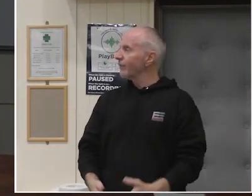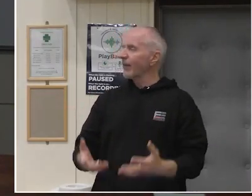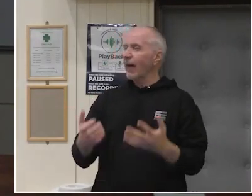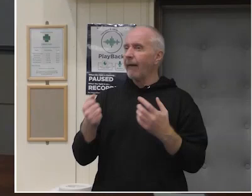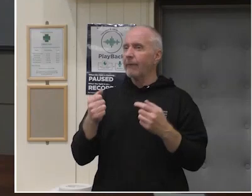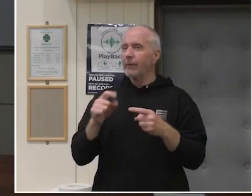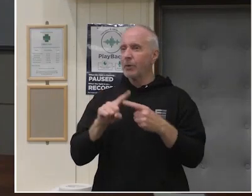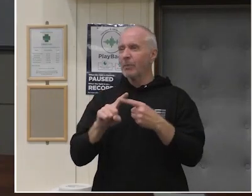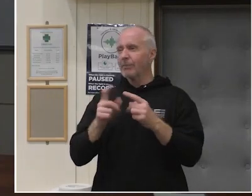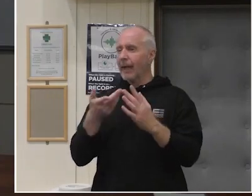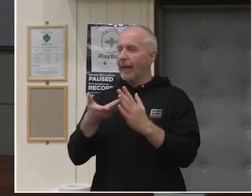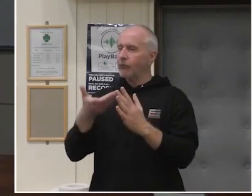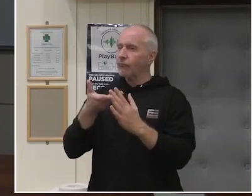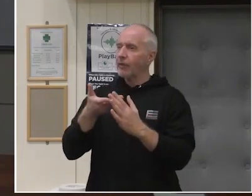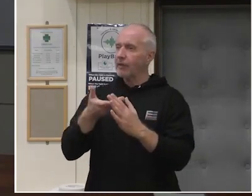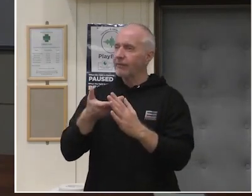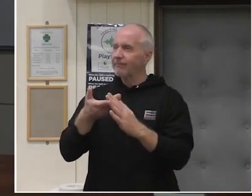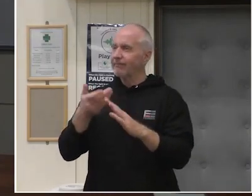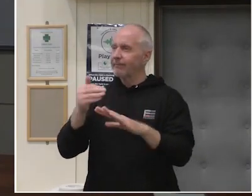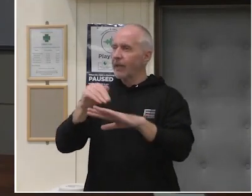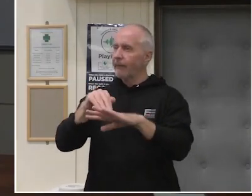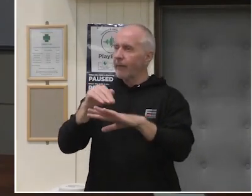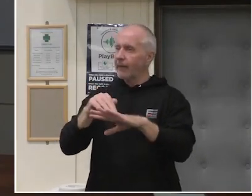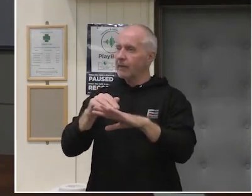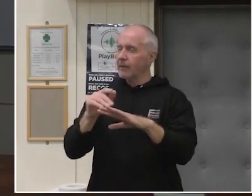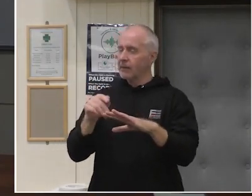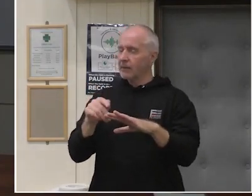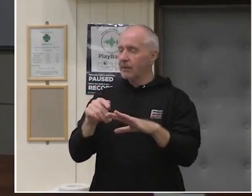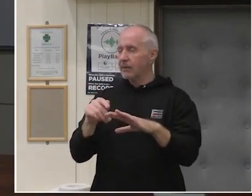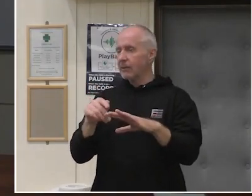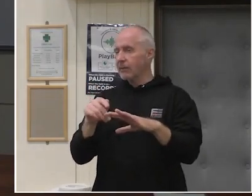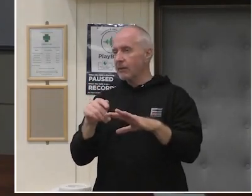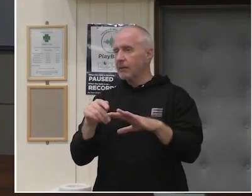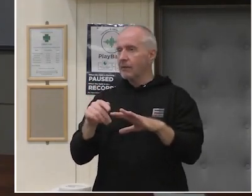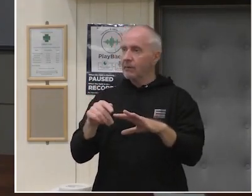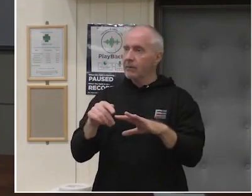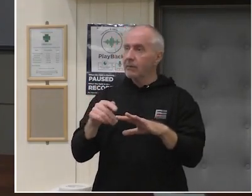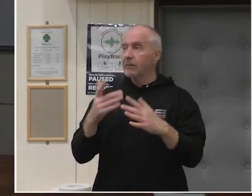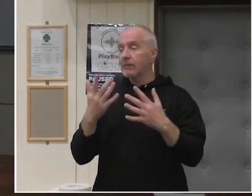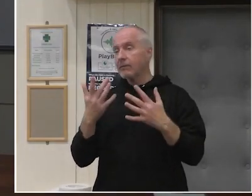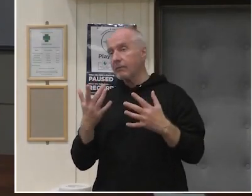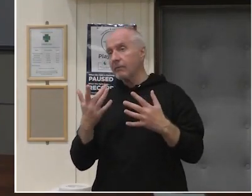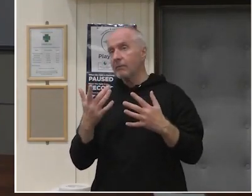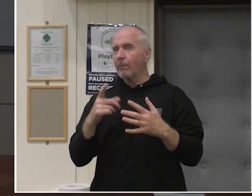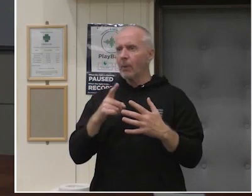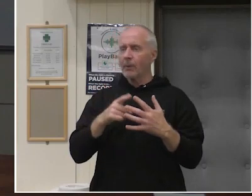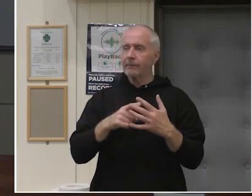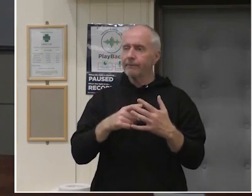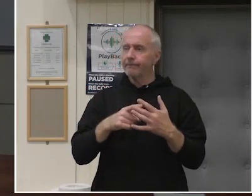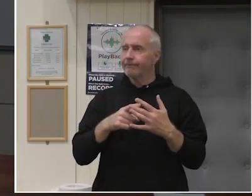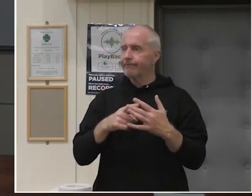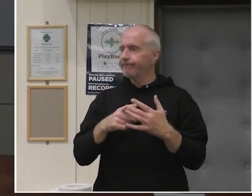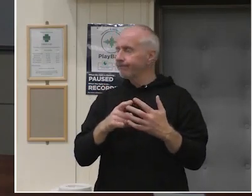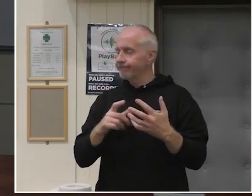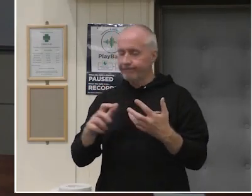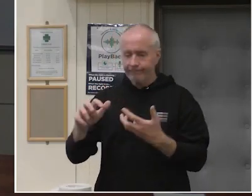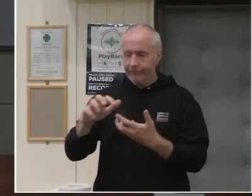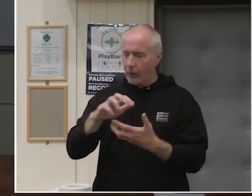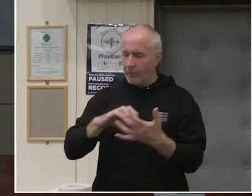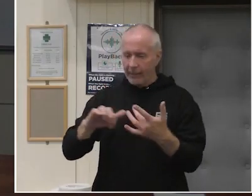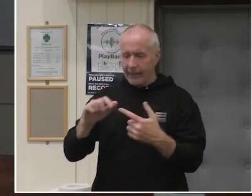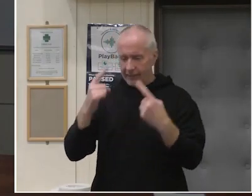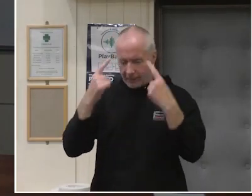effects as well that is quite a complicated one to get your head